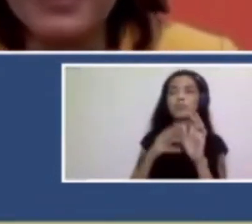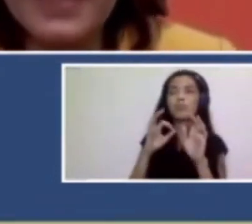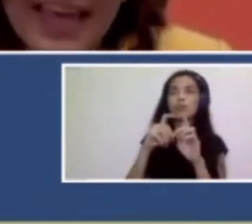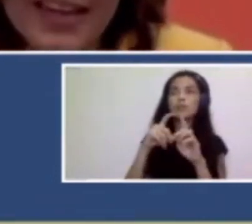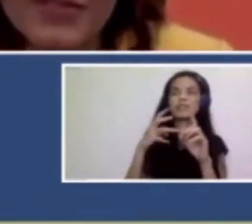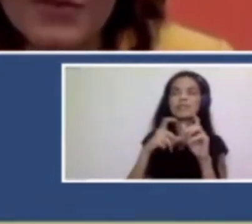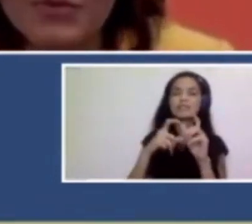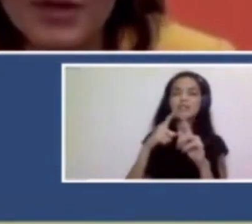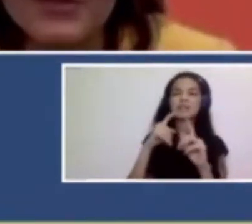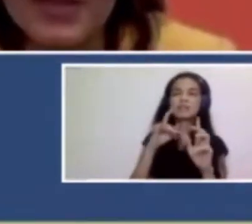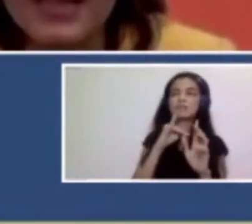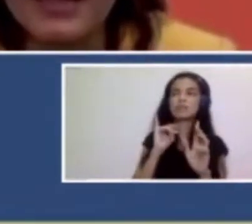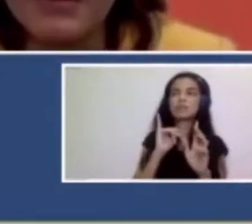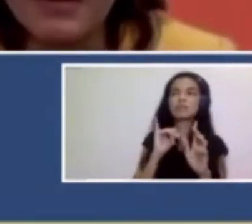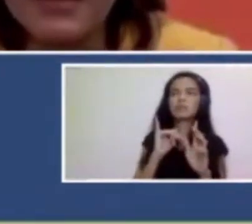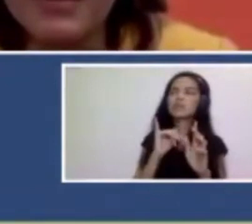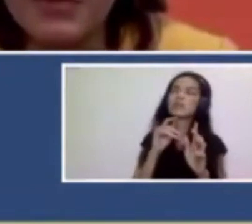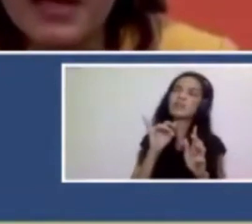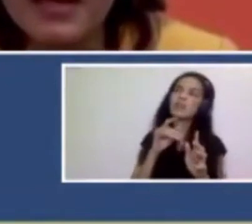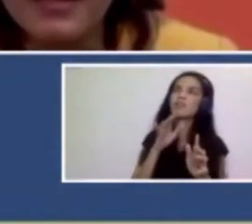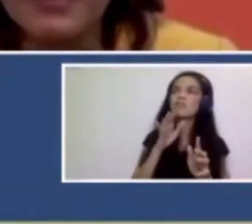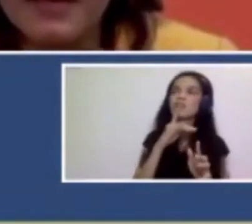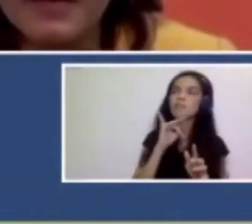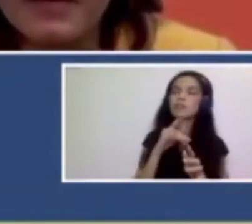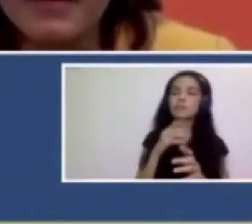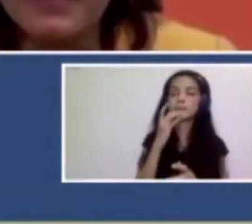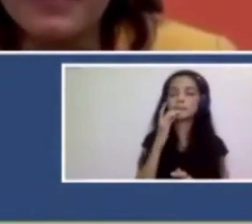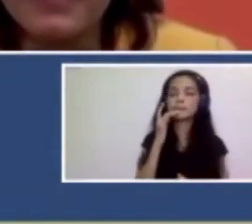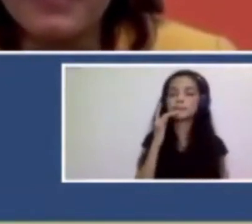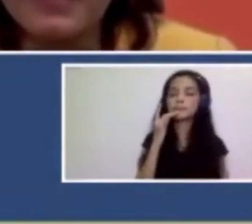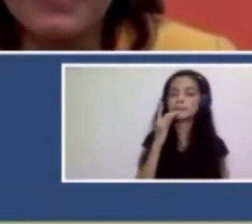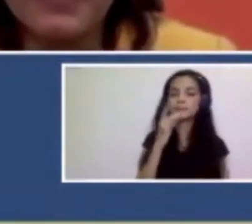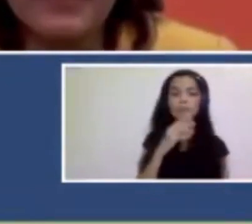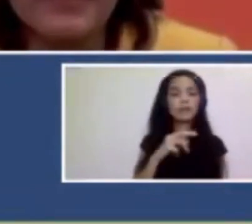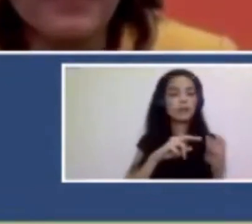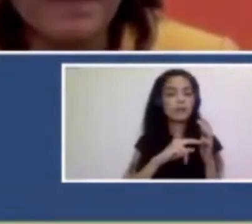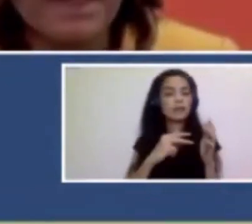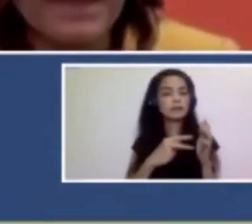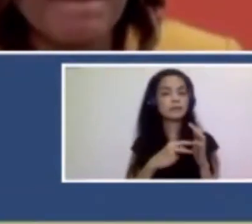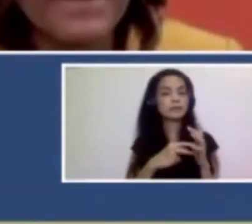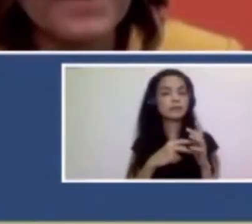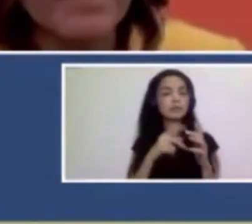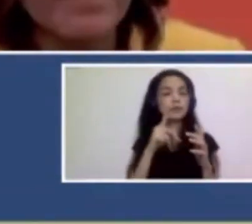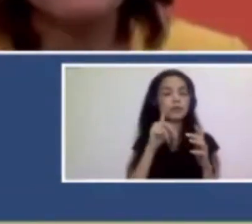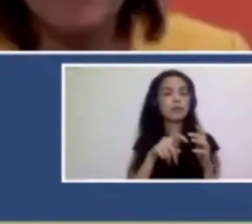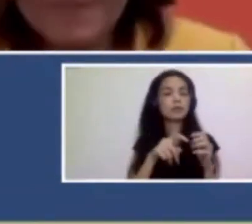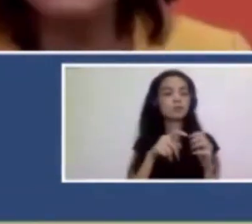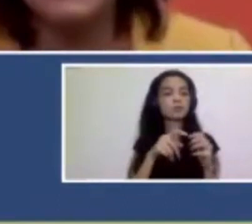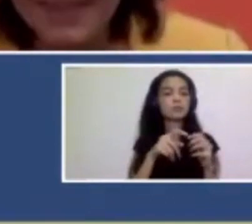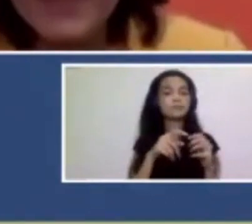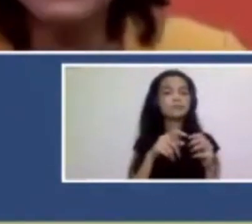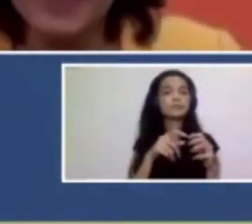smaller scale, if you want to say it that way in some way. So you have to suit them into a